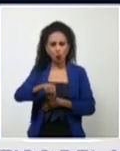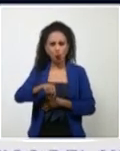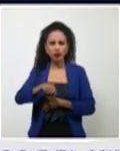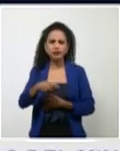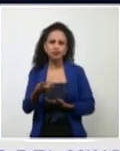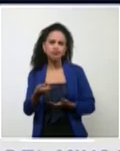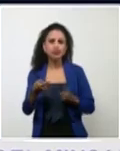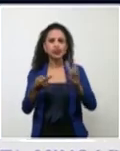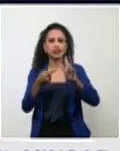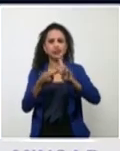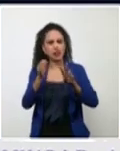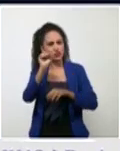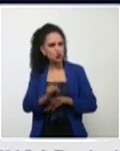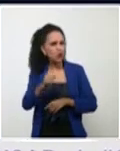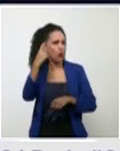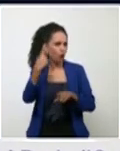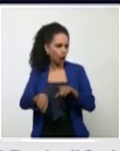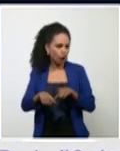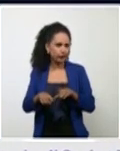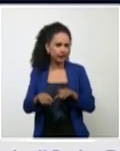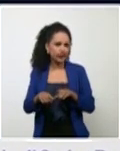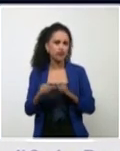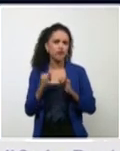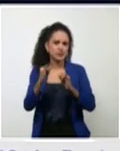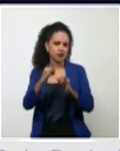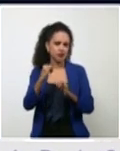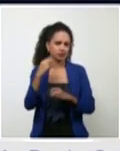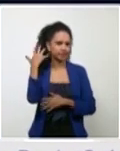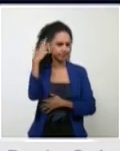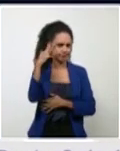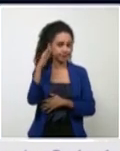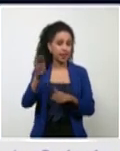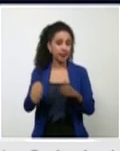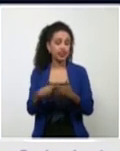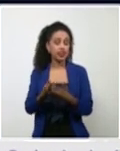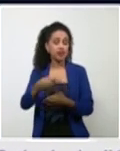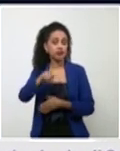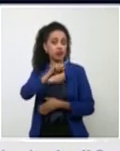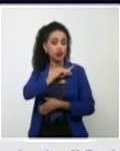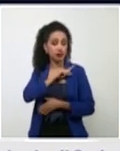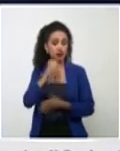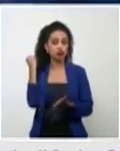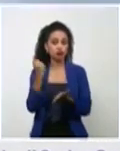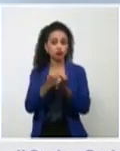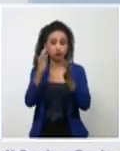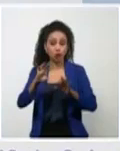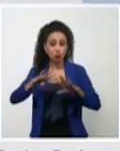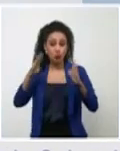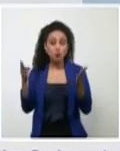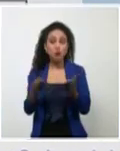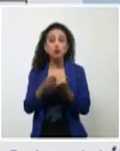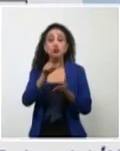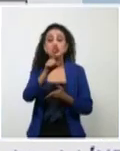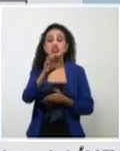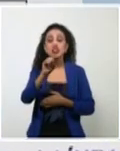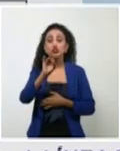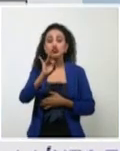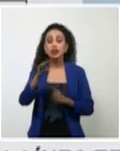And I was watching on Telesur and other media that yesterday